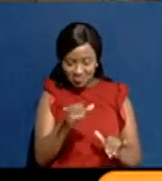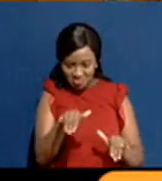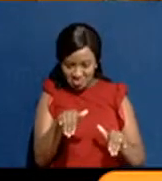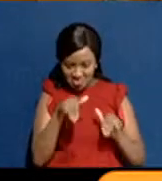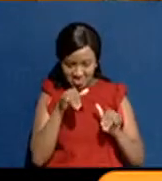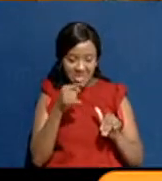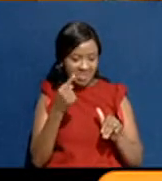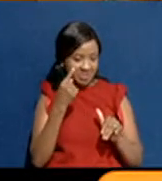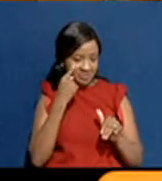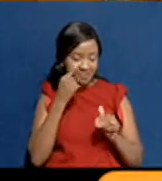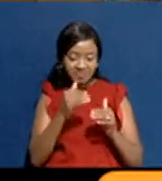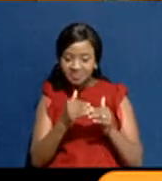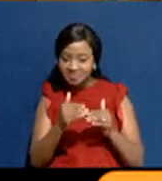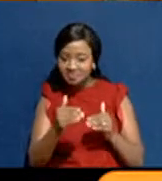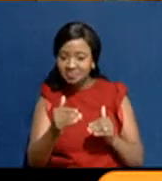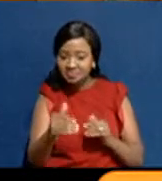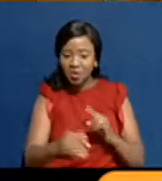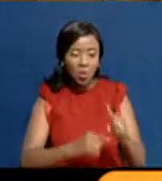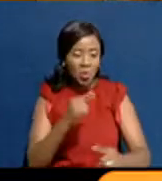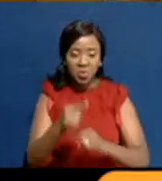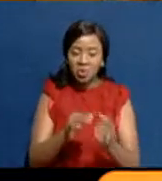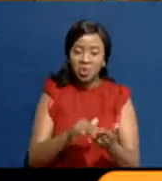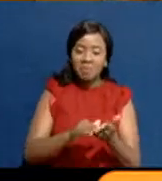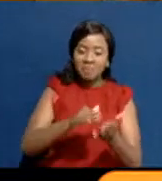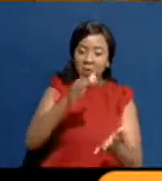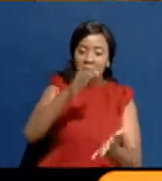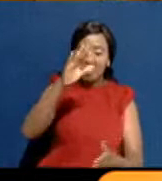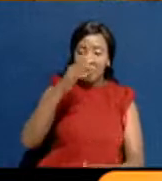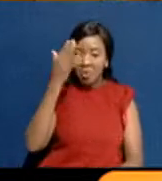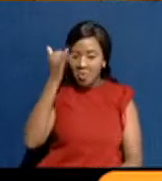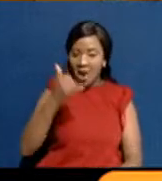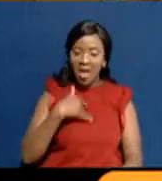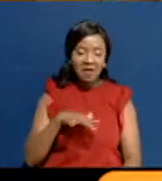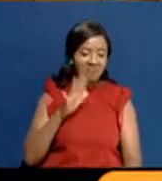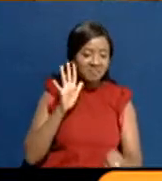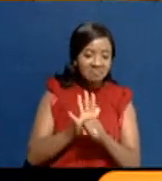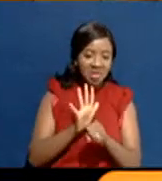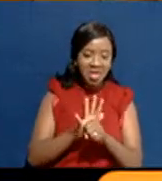things because there are so many people. You keep